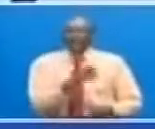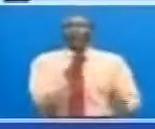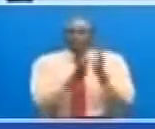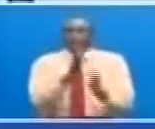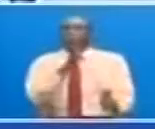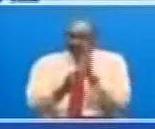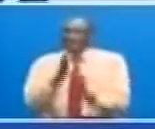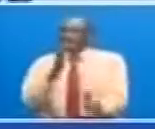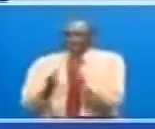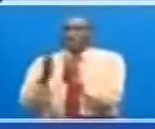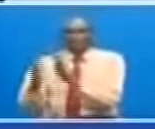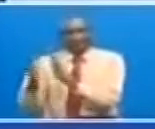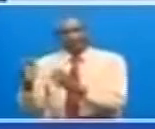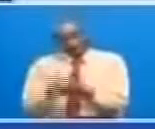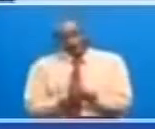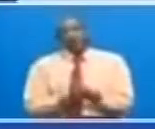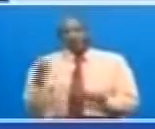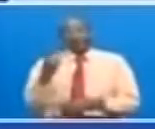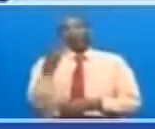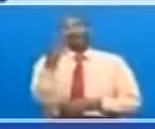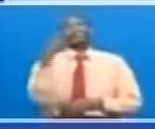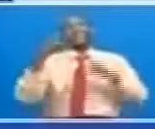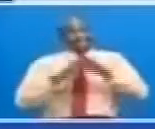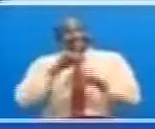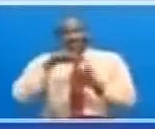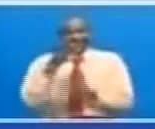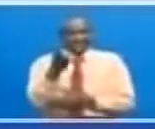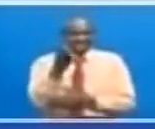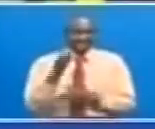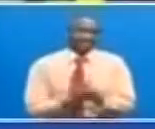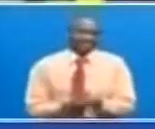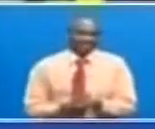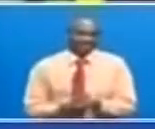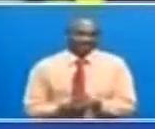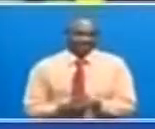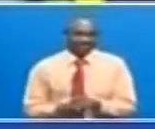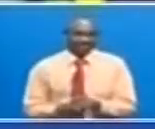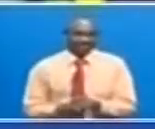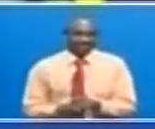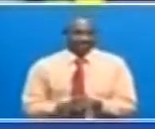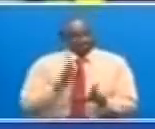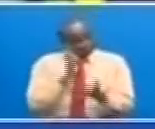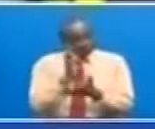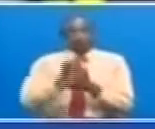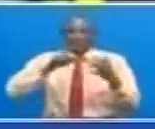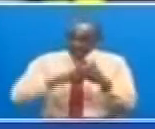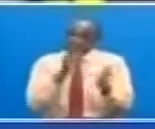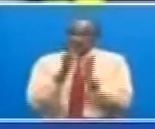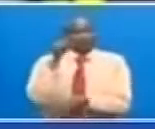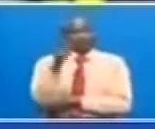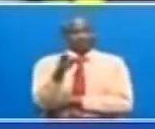for the less than 48-hour visit by the most powerful leader in the world. We actually began planning for